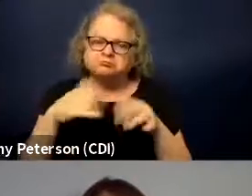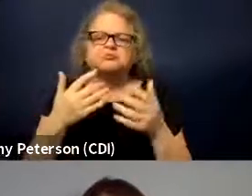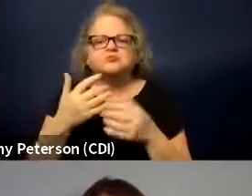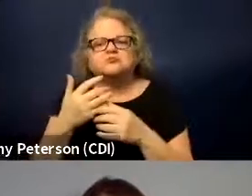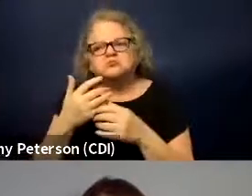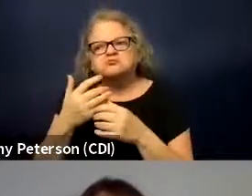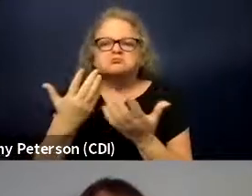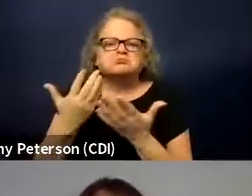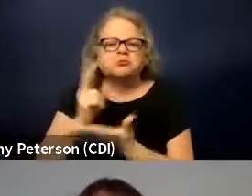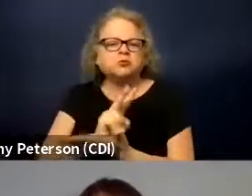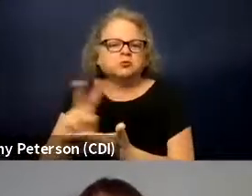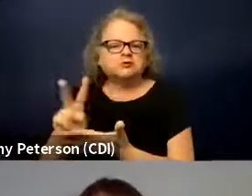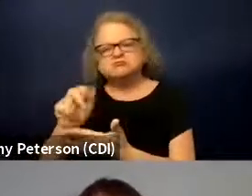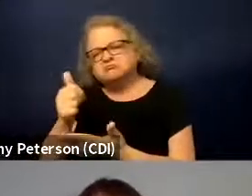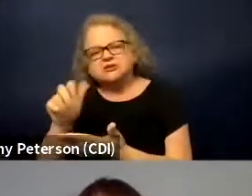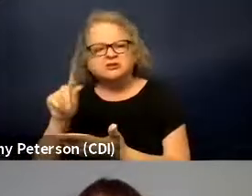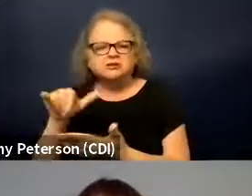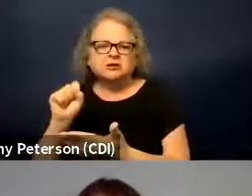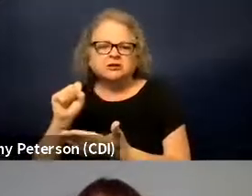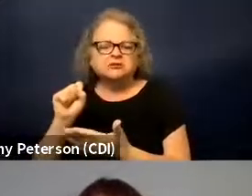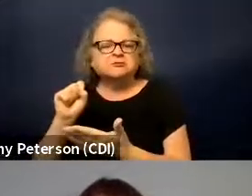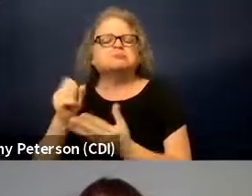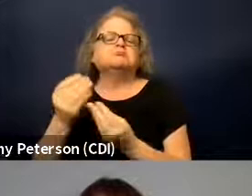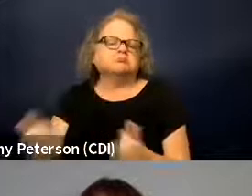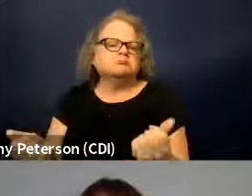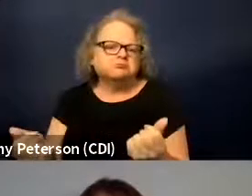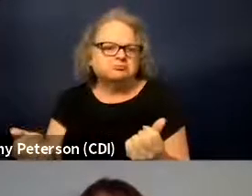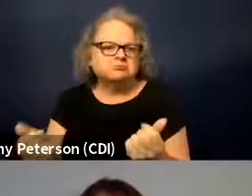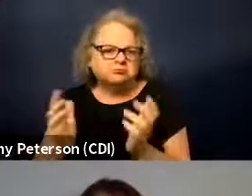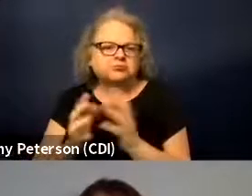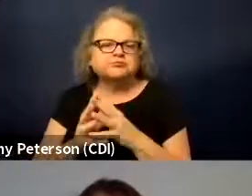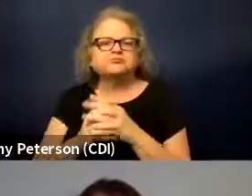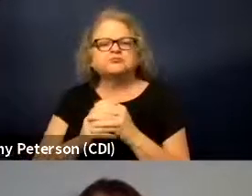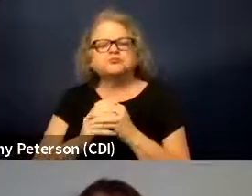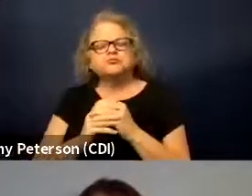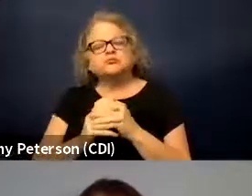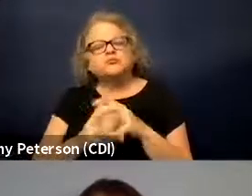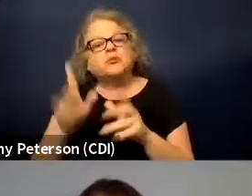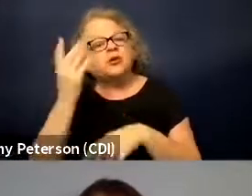Unfortunately, some people have severe COVID-19 disease.